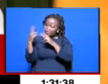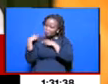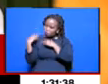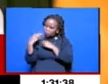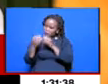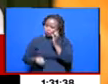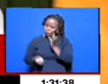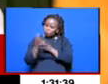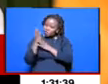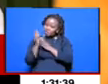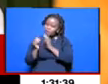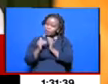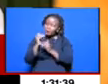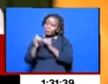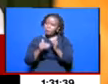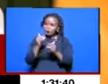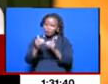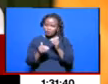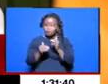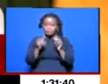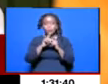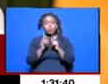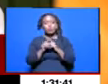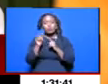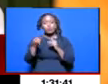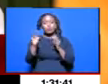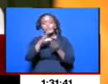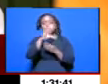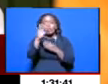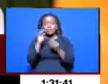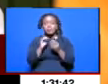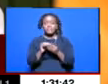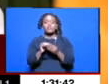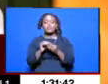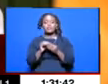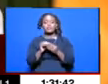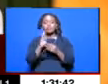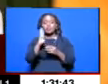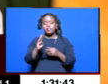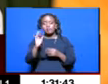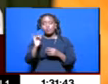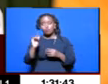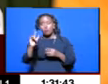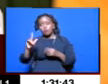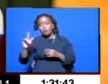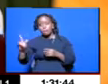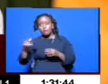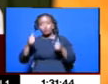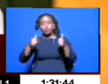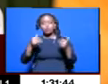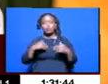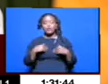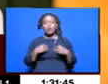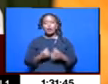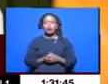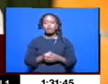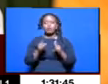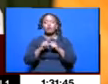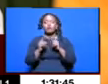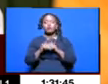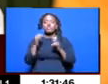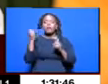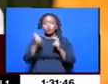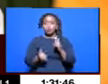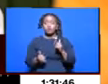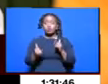process that culminated into the bill that we now have. And in conclusion, I